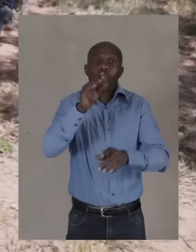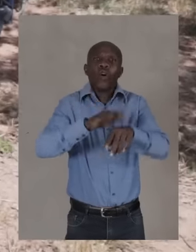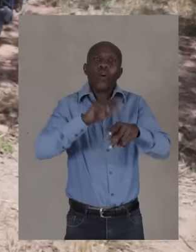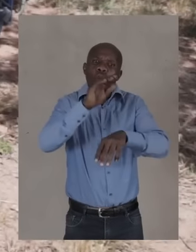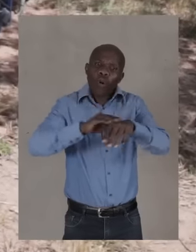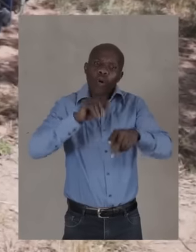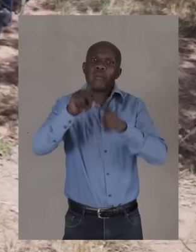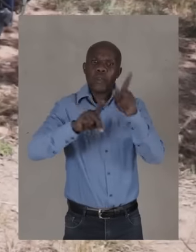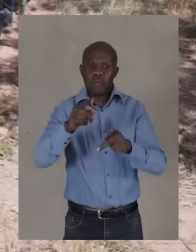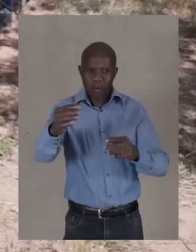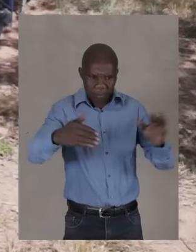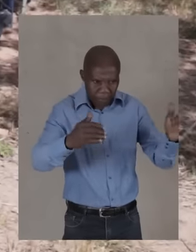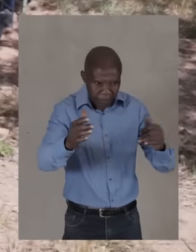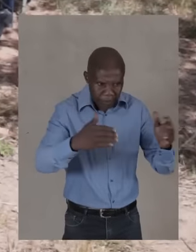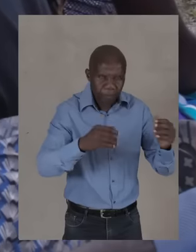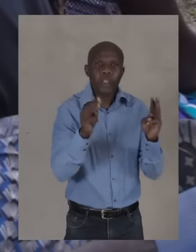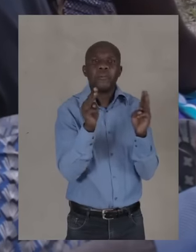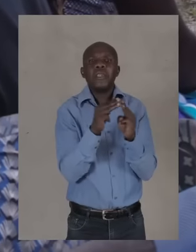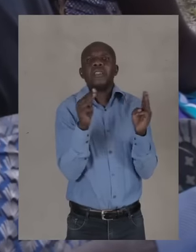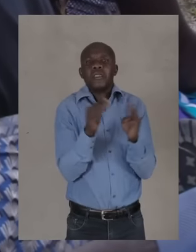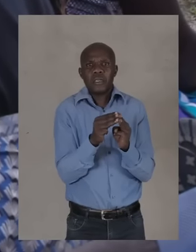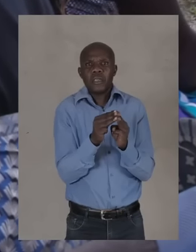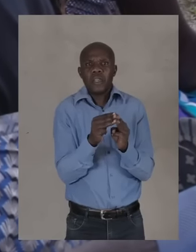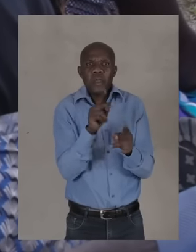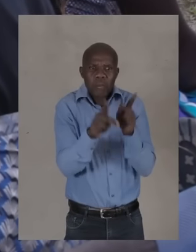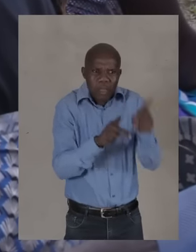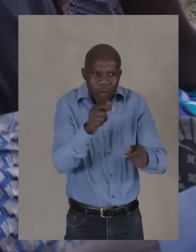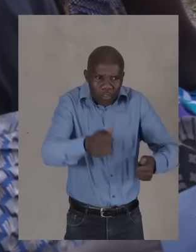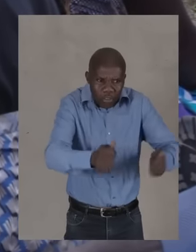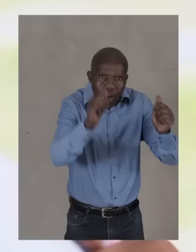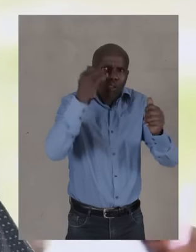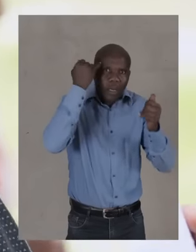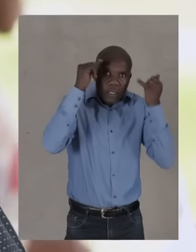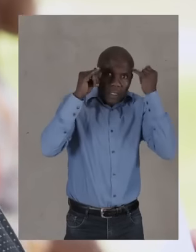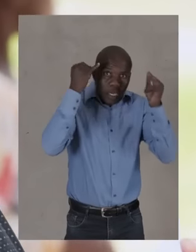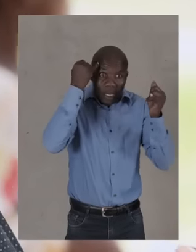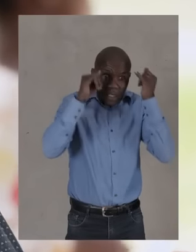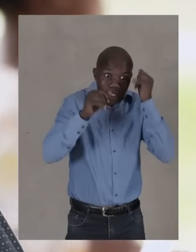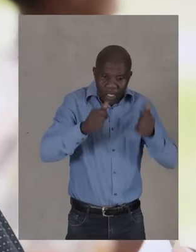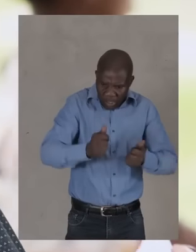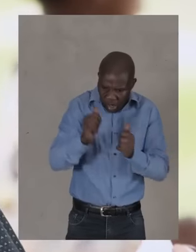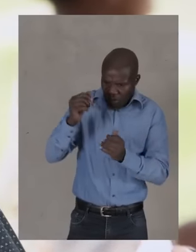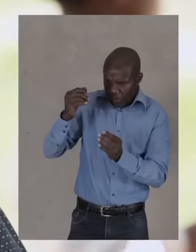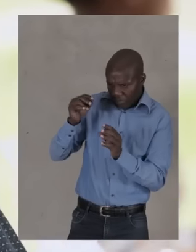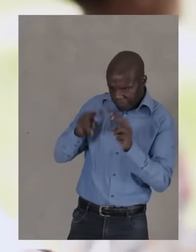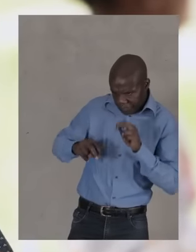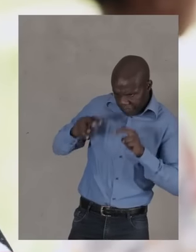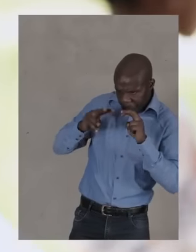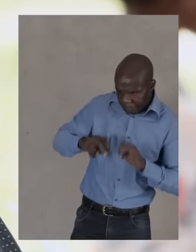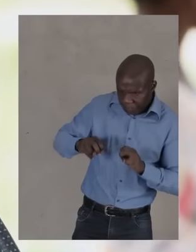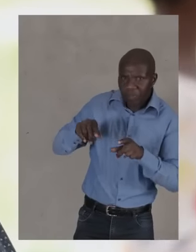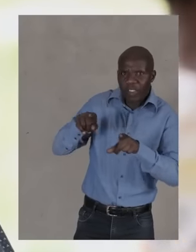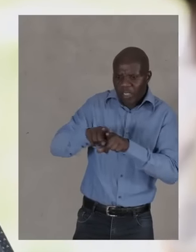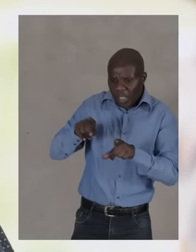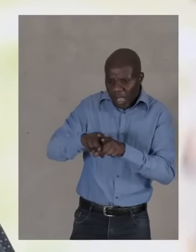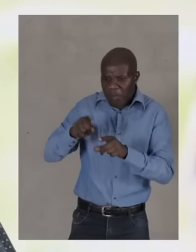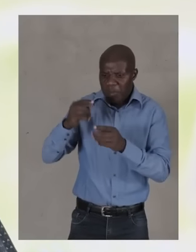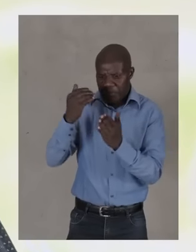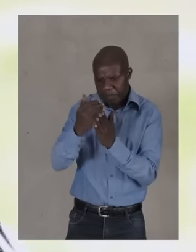meeting. Then people bring out ideas. Then we actually tabulate them. Then we